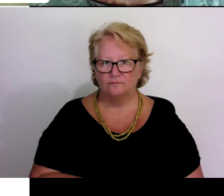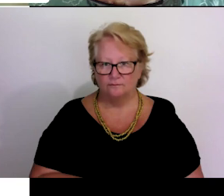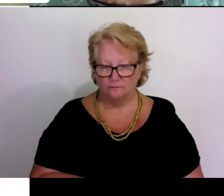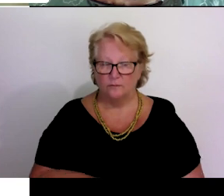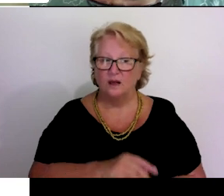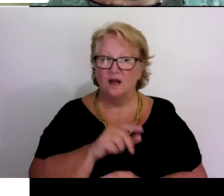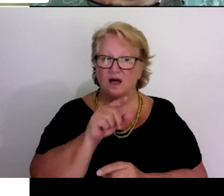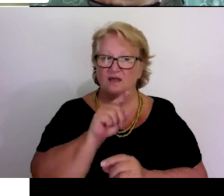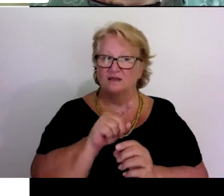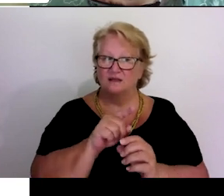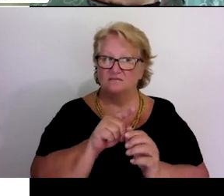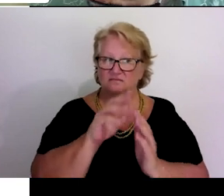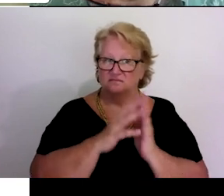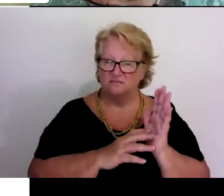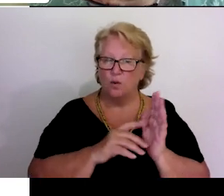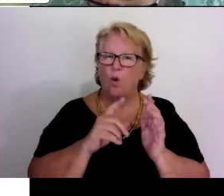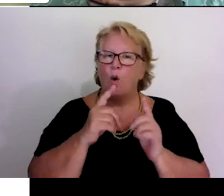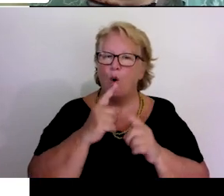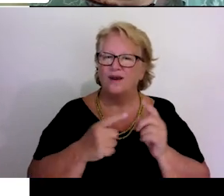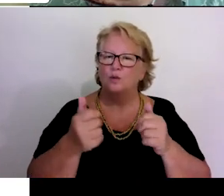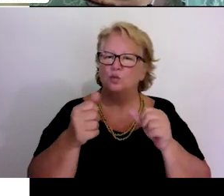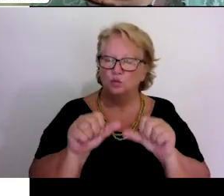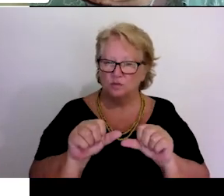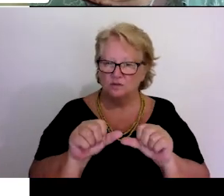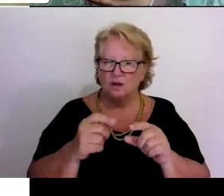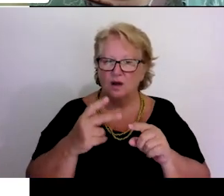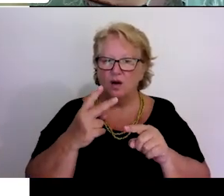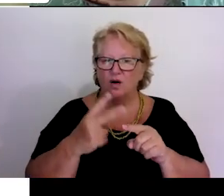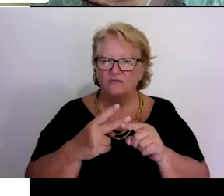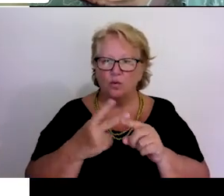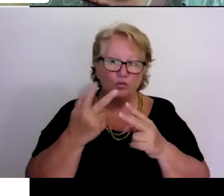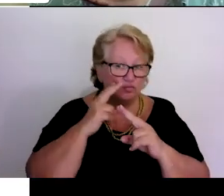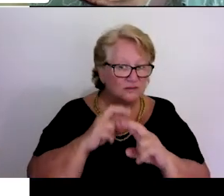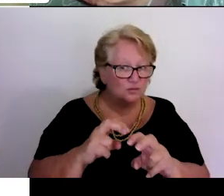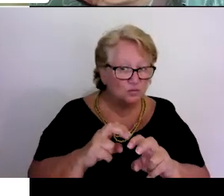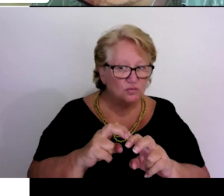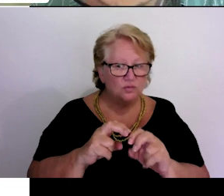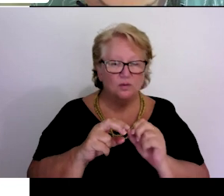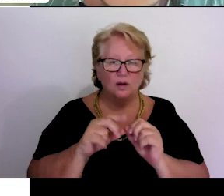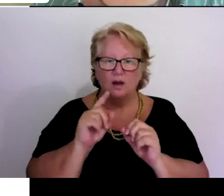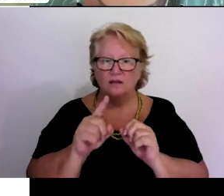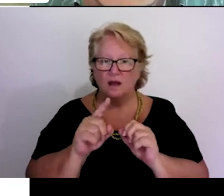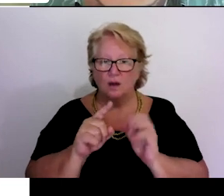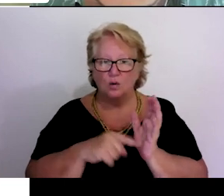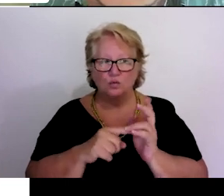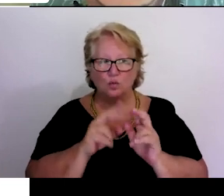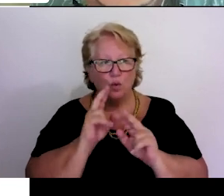The data asset can only be used for research that looks